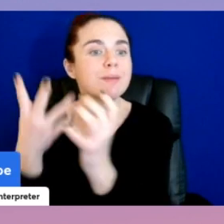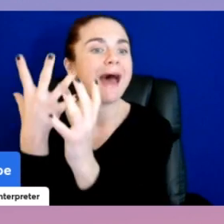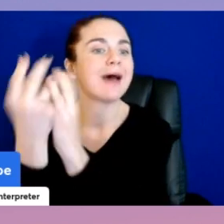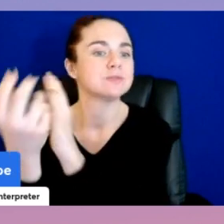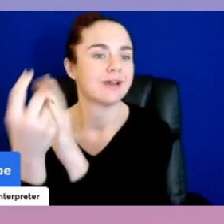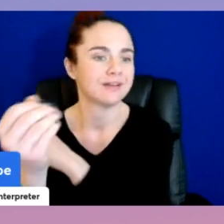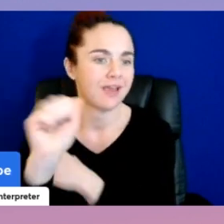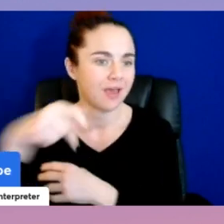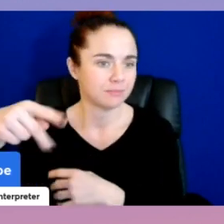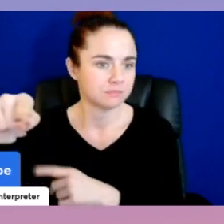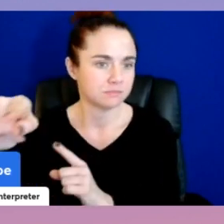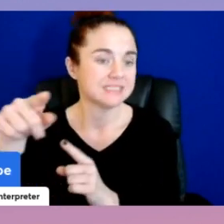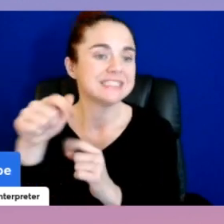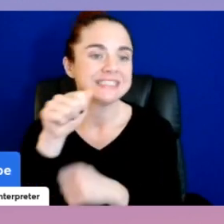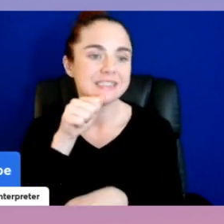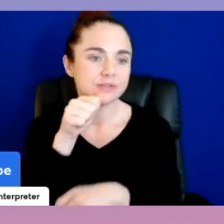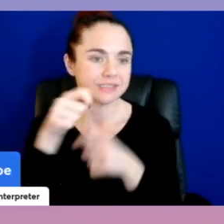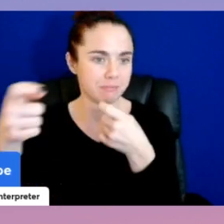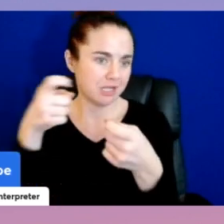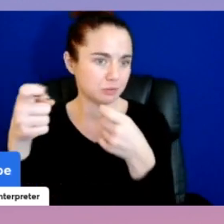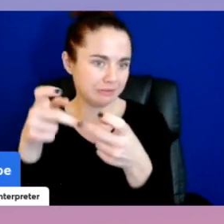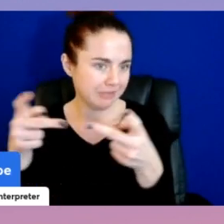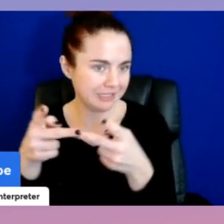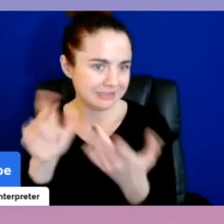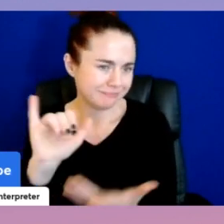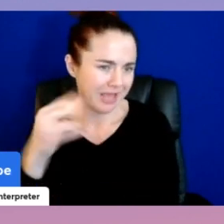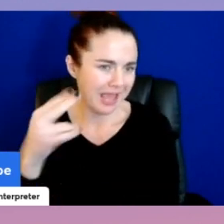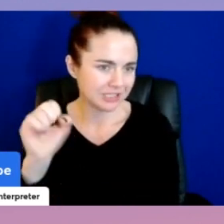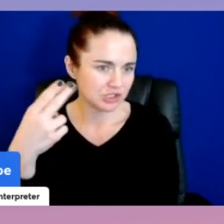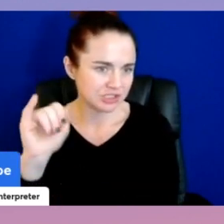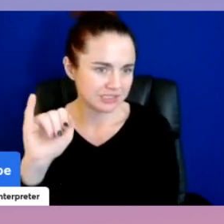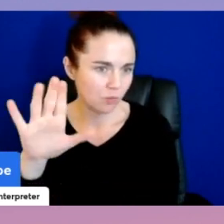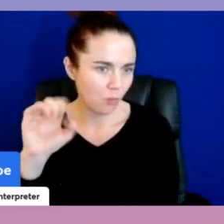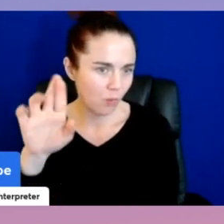application in a secrets management store such as HashiCorp Vault.